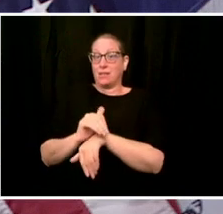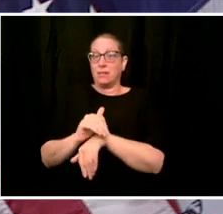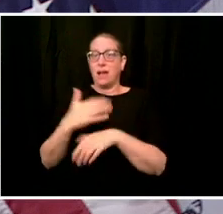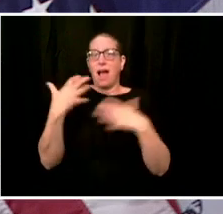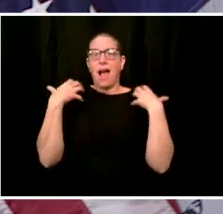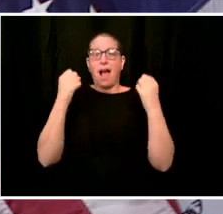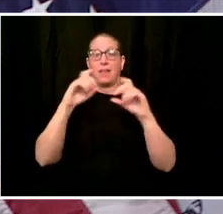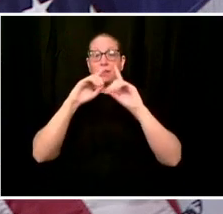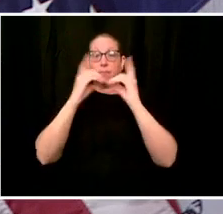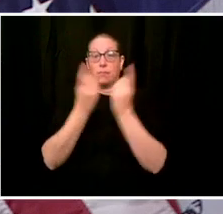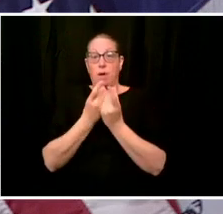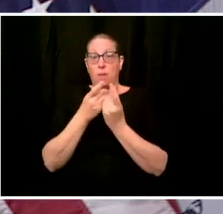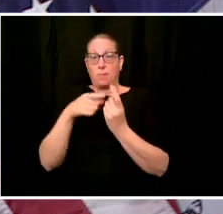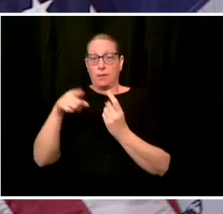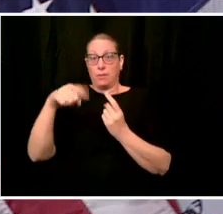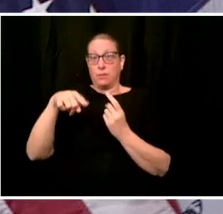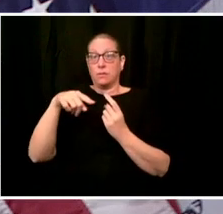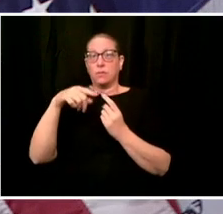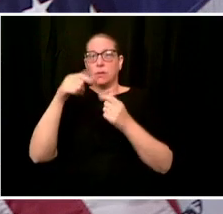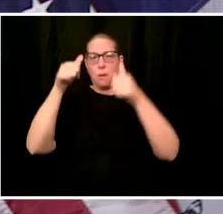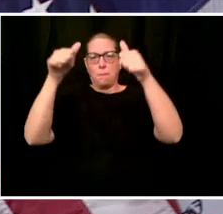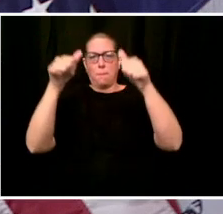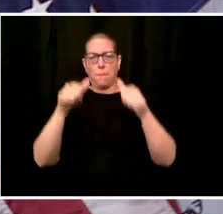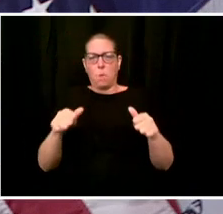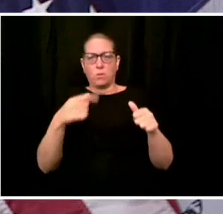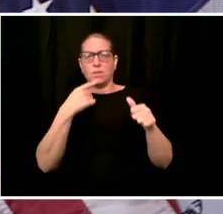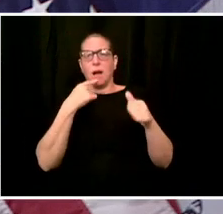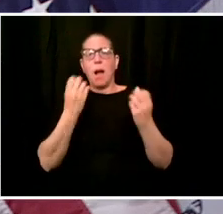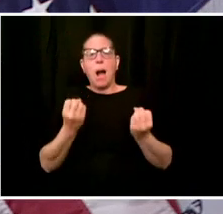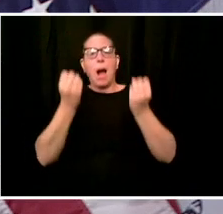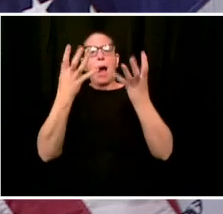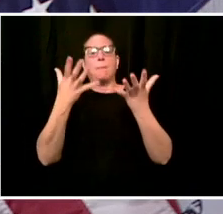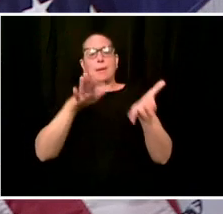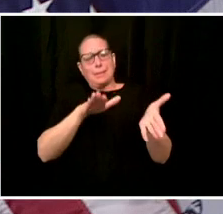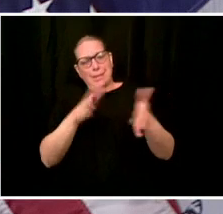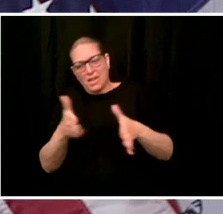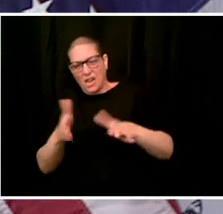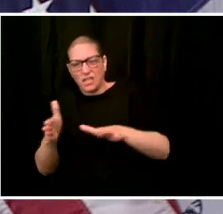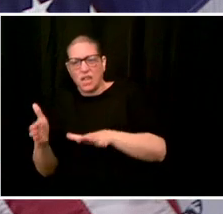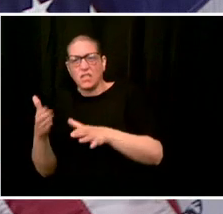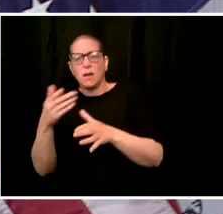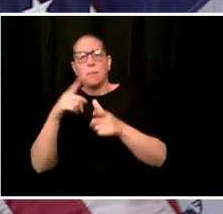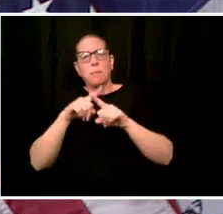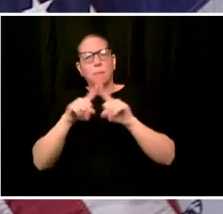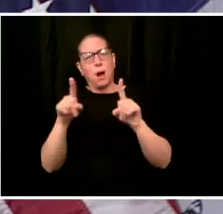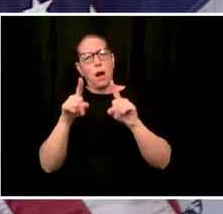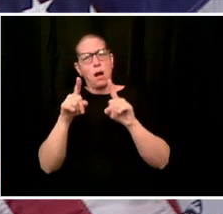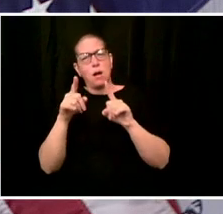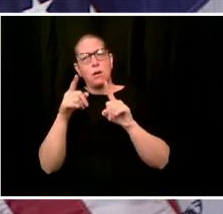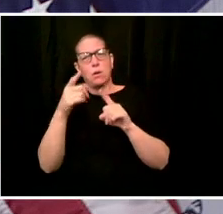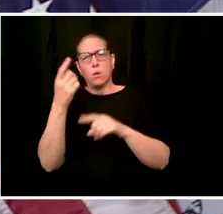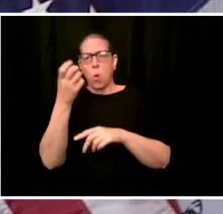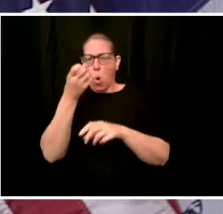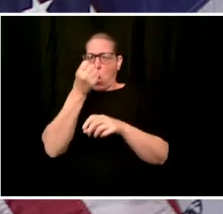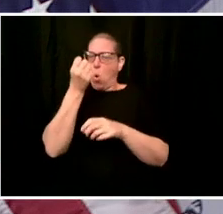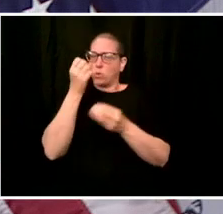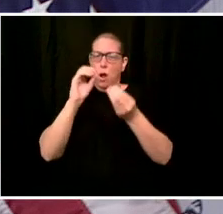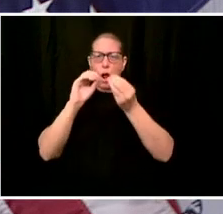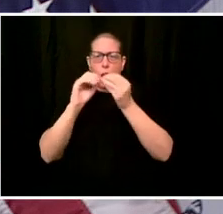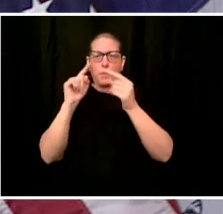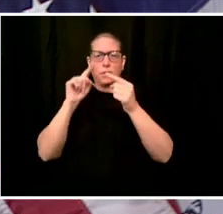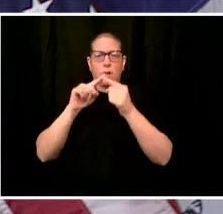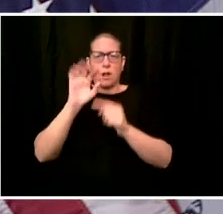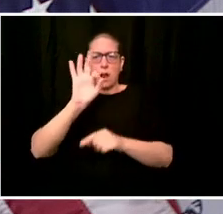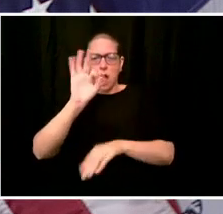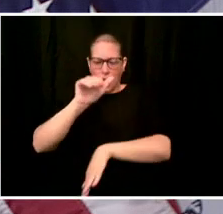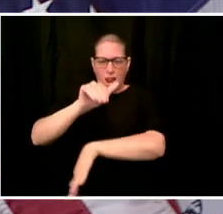until after 9 p.m. It was the same day that the city's COVID deaths passed the 20,000 mark.